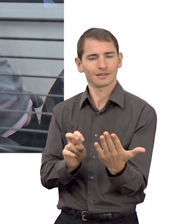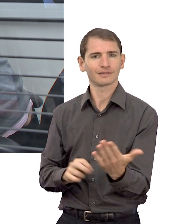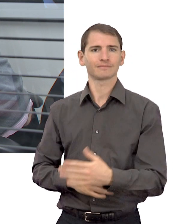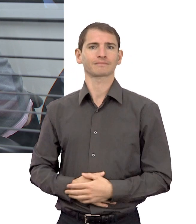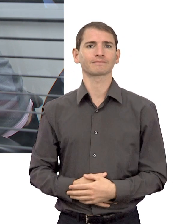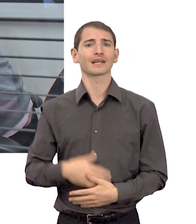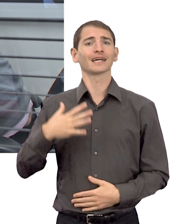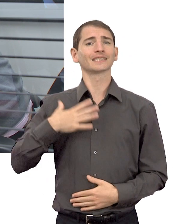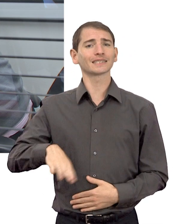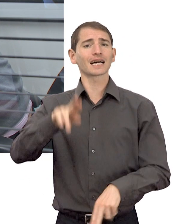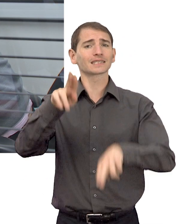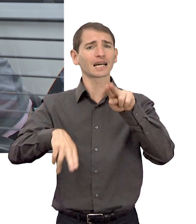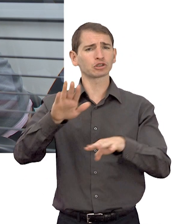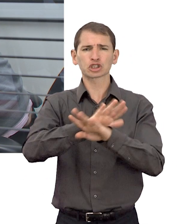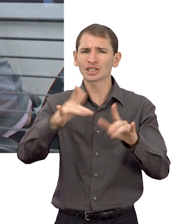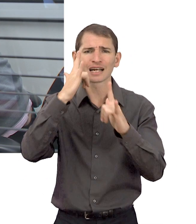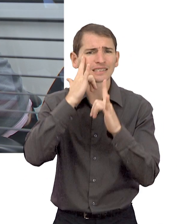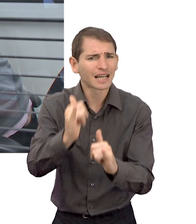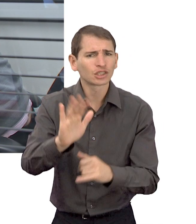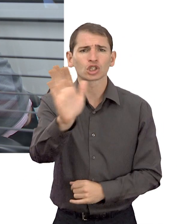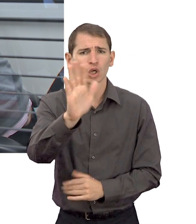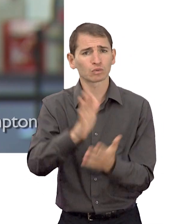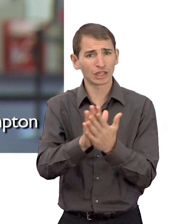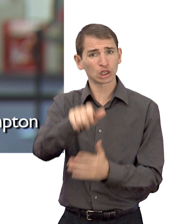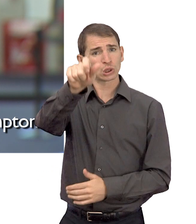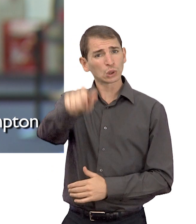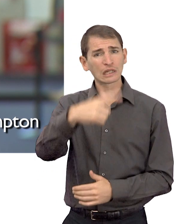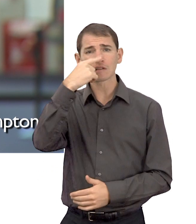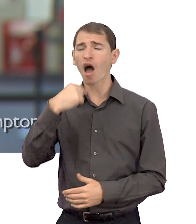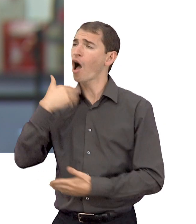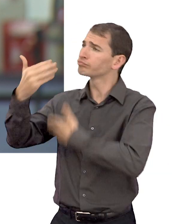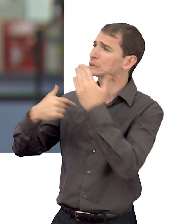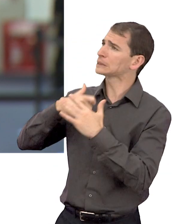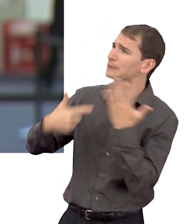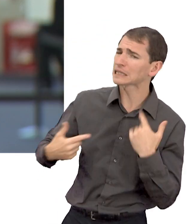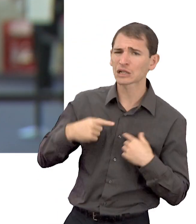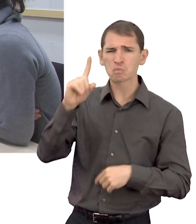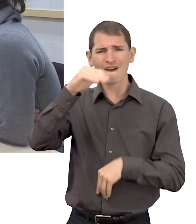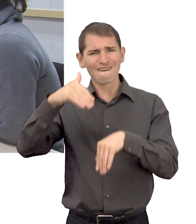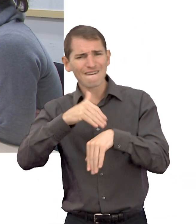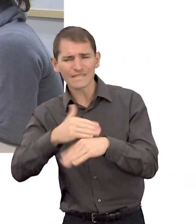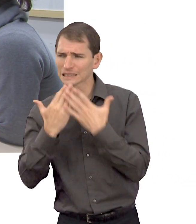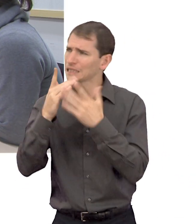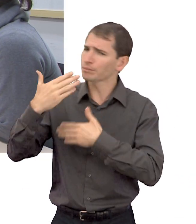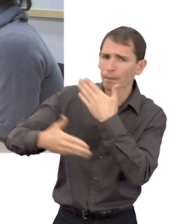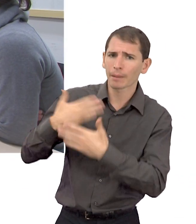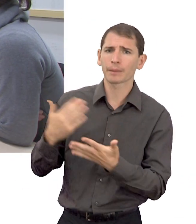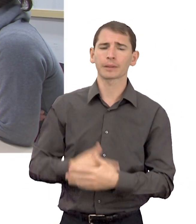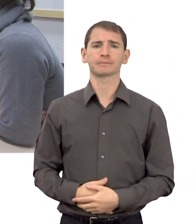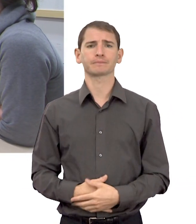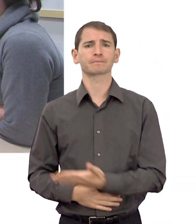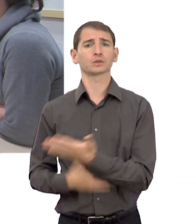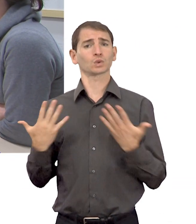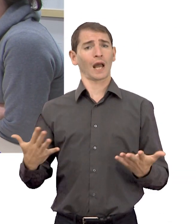kind of test. It's a chance for the student to talk about their disability and any impact that has on their studies. What we're going to talk about